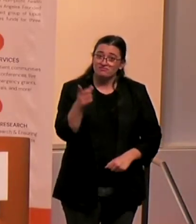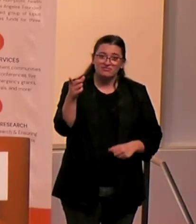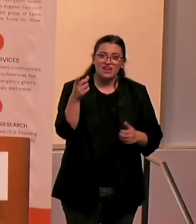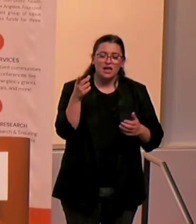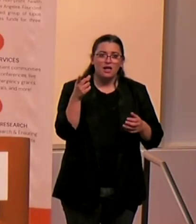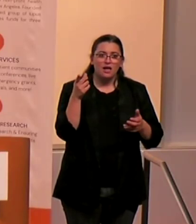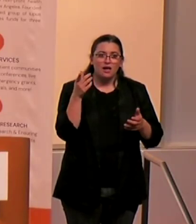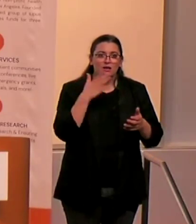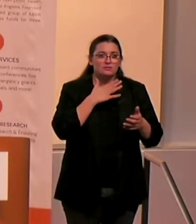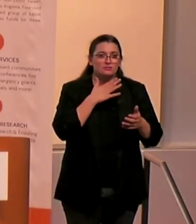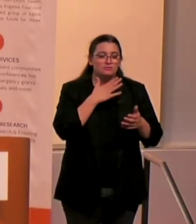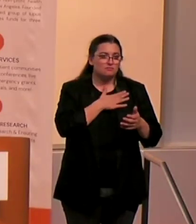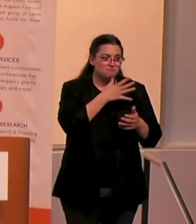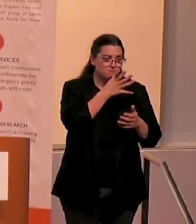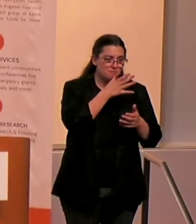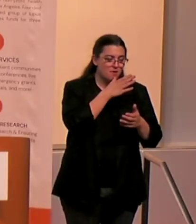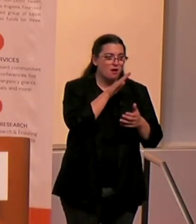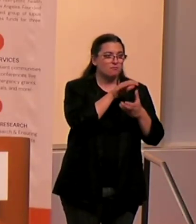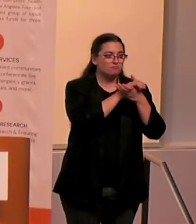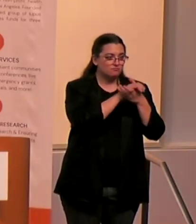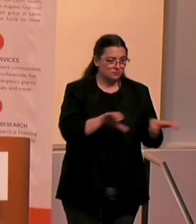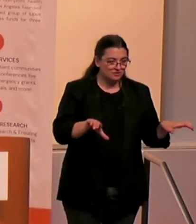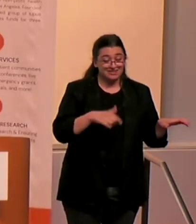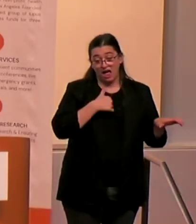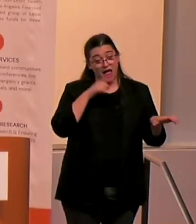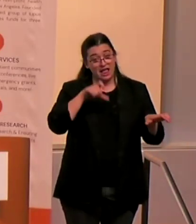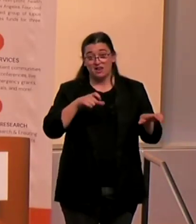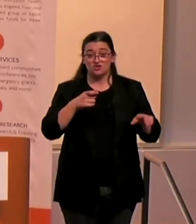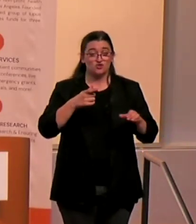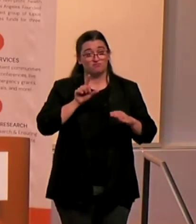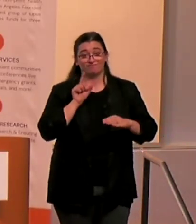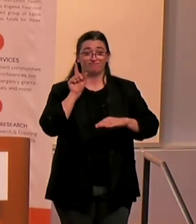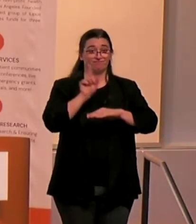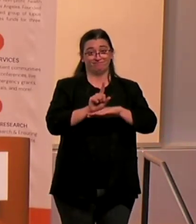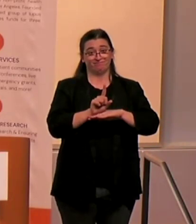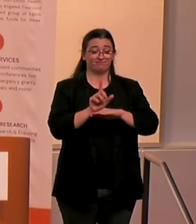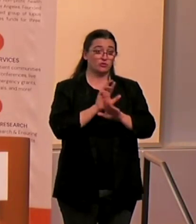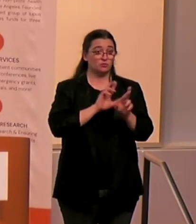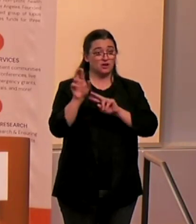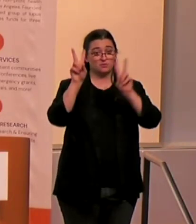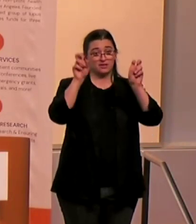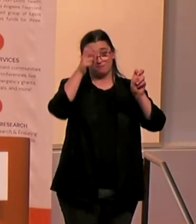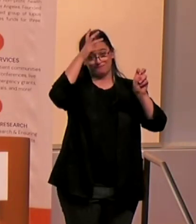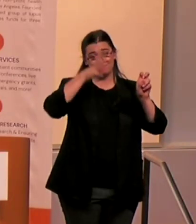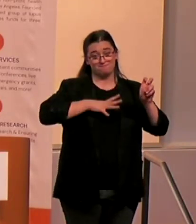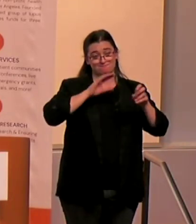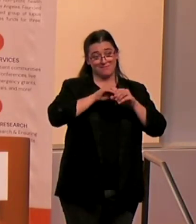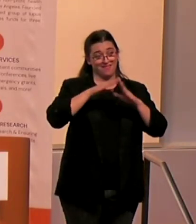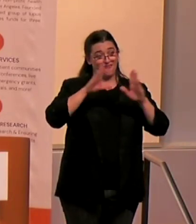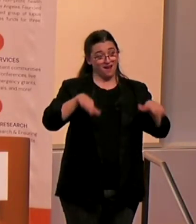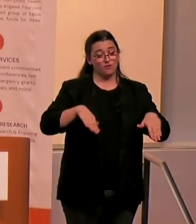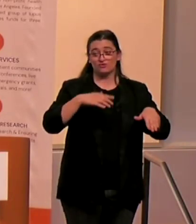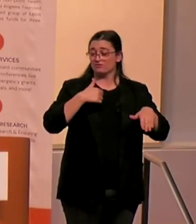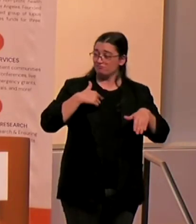way. Because after my mom divorced, I had to step up and be the man in the house and do that kind of thing, and wanting to be her older brother and step into shoes that weren't